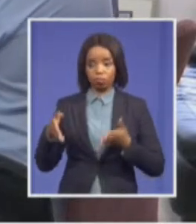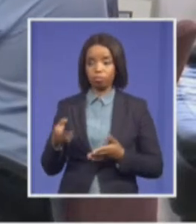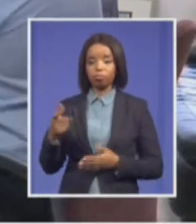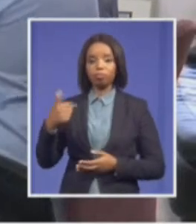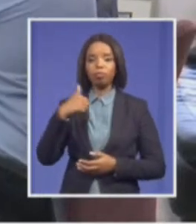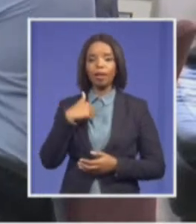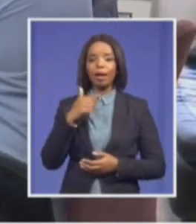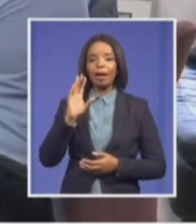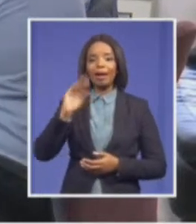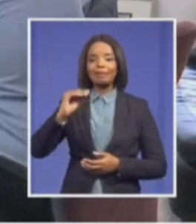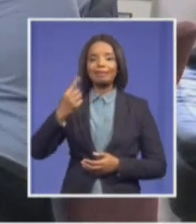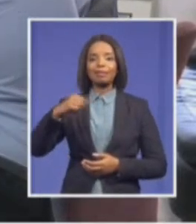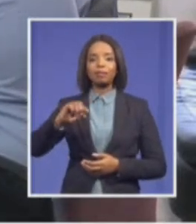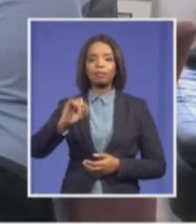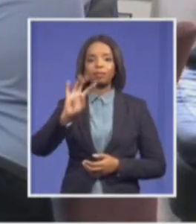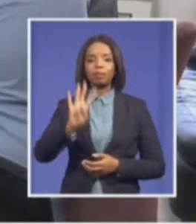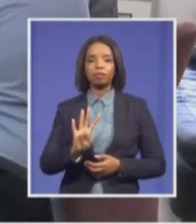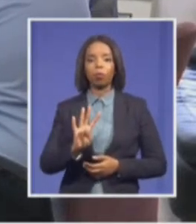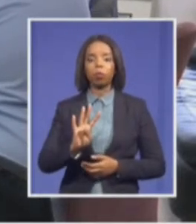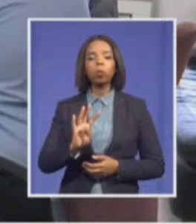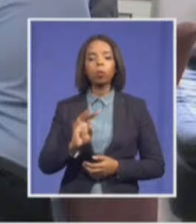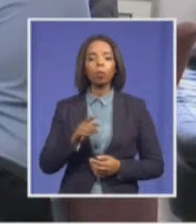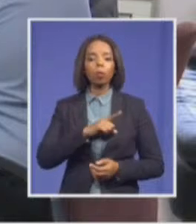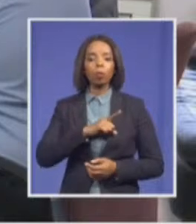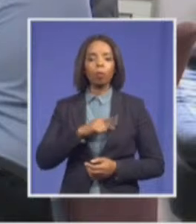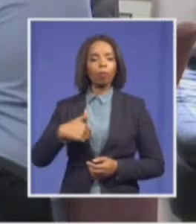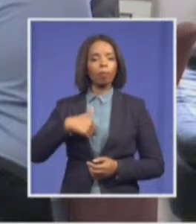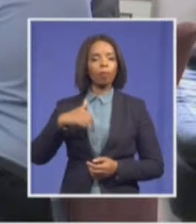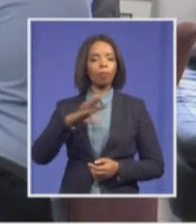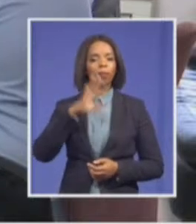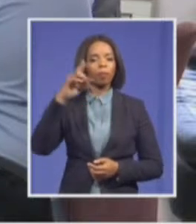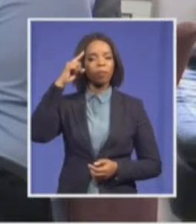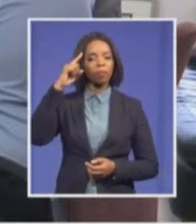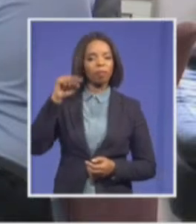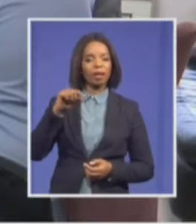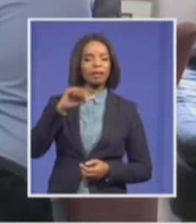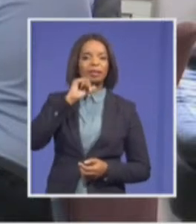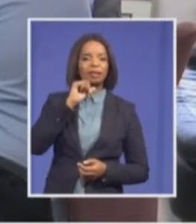for something I don't, that doesn't actually even make sense. So who's the chairman of the board?